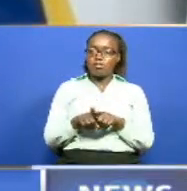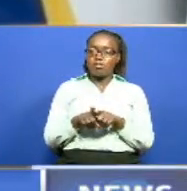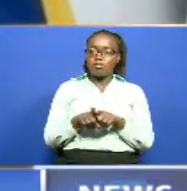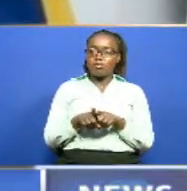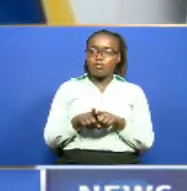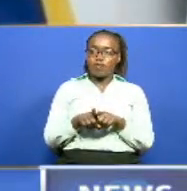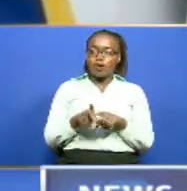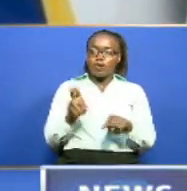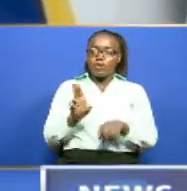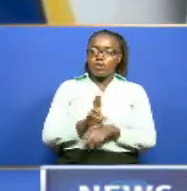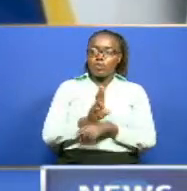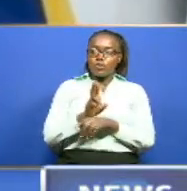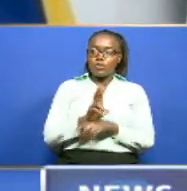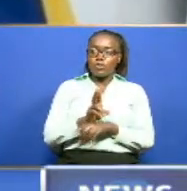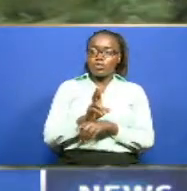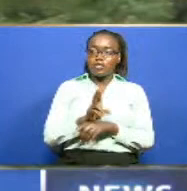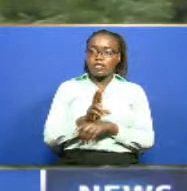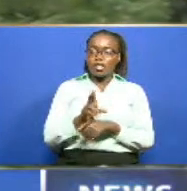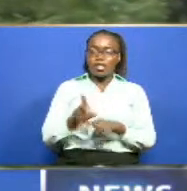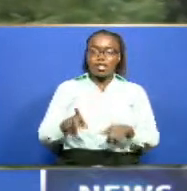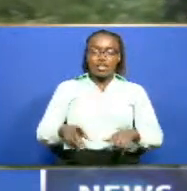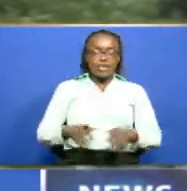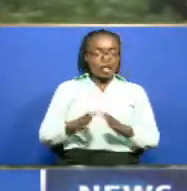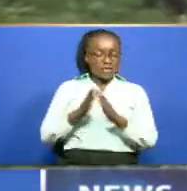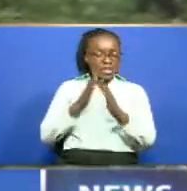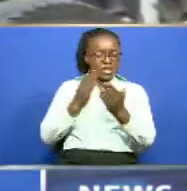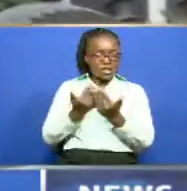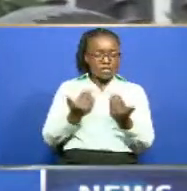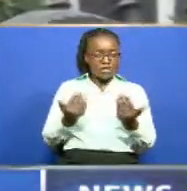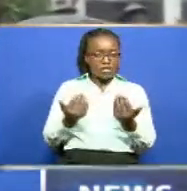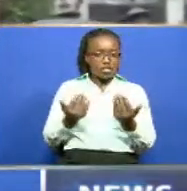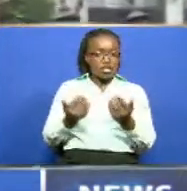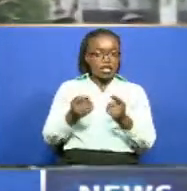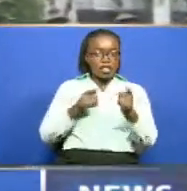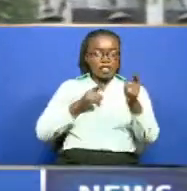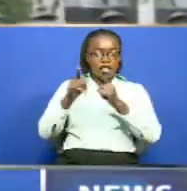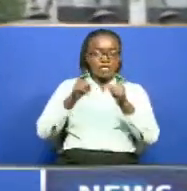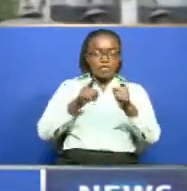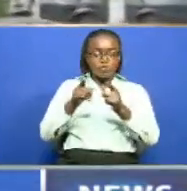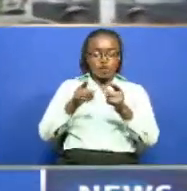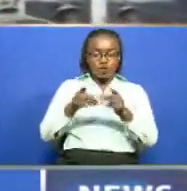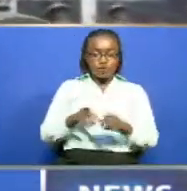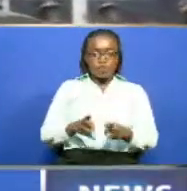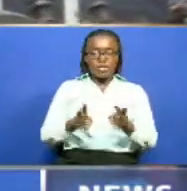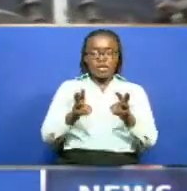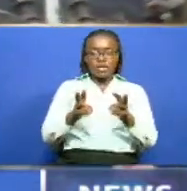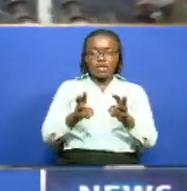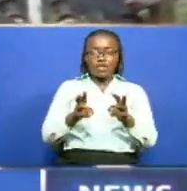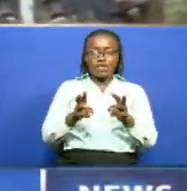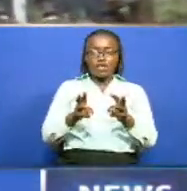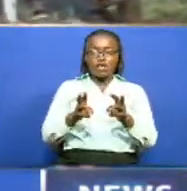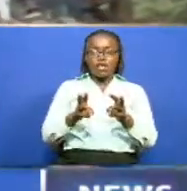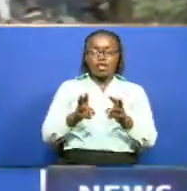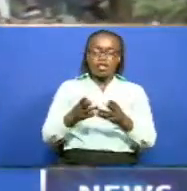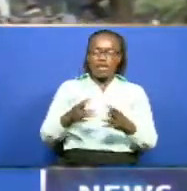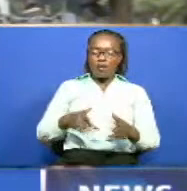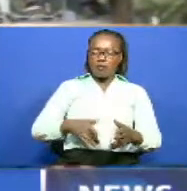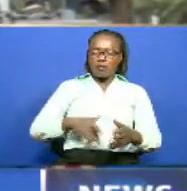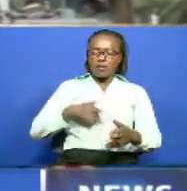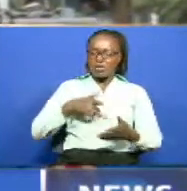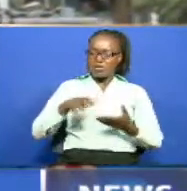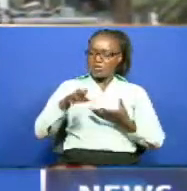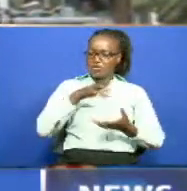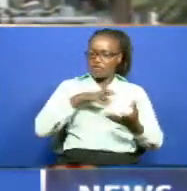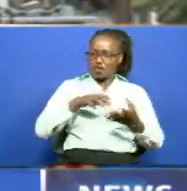we are using our lifeline equipments. However, the expressway, which will be the first toll road in the country, continues to draw mixed reactions among members